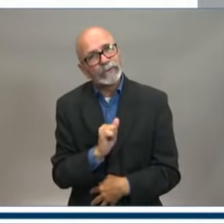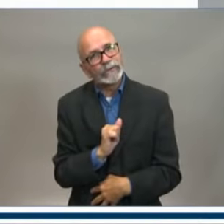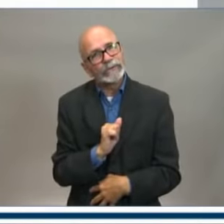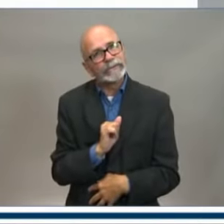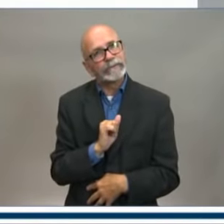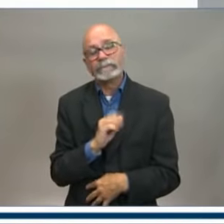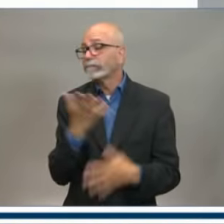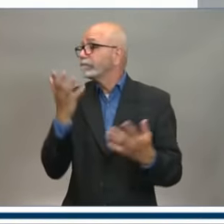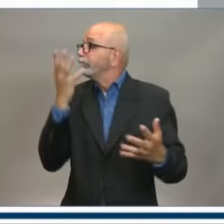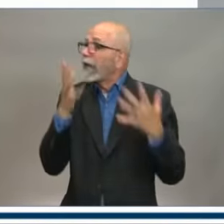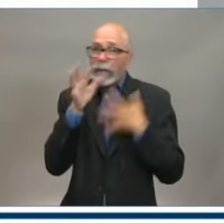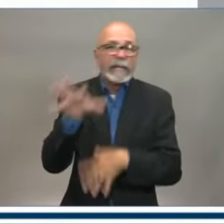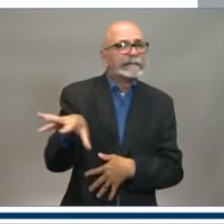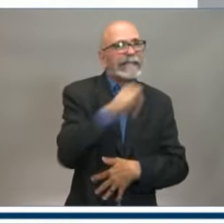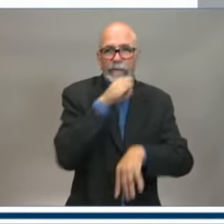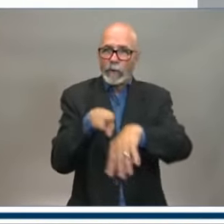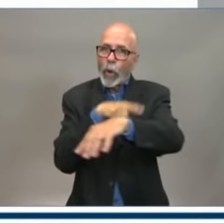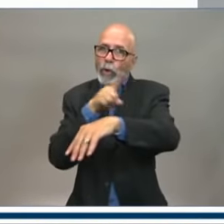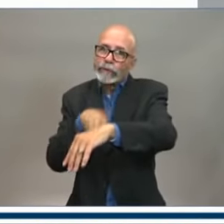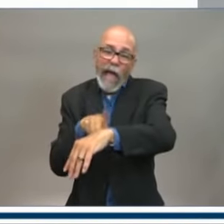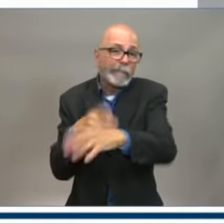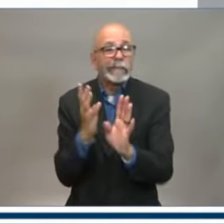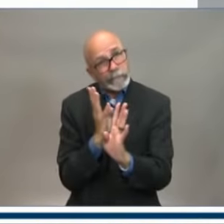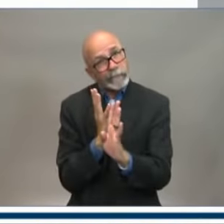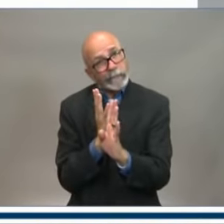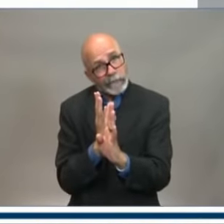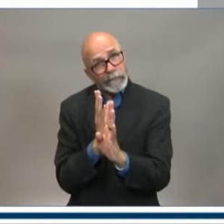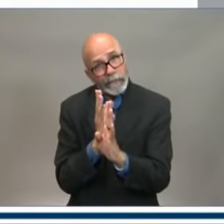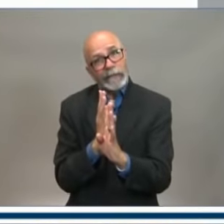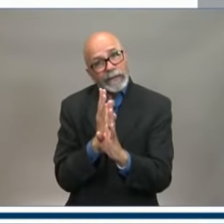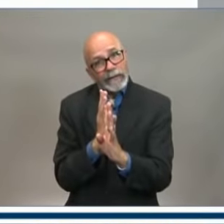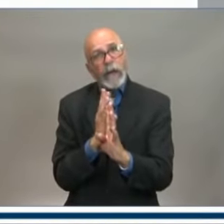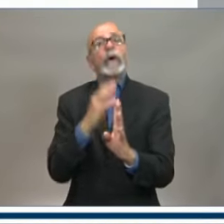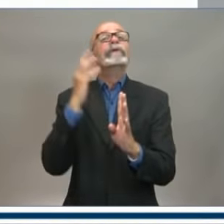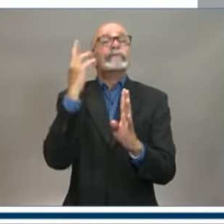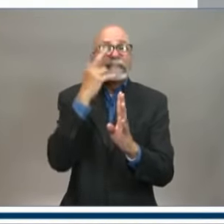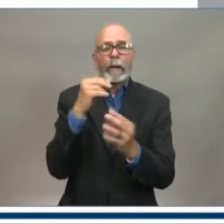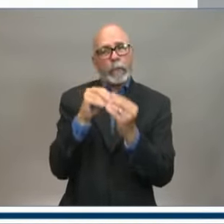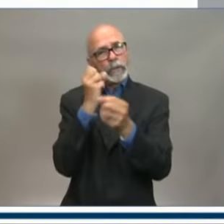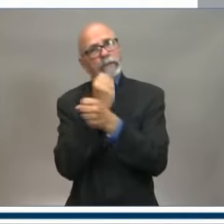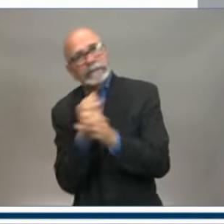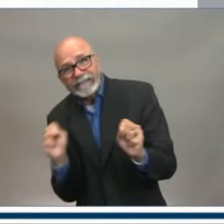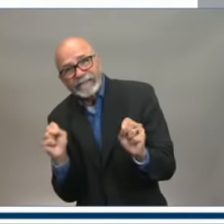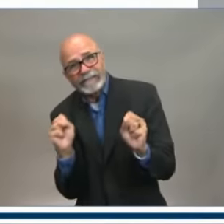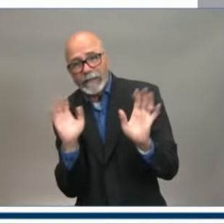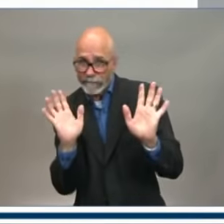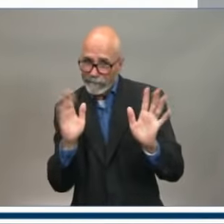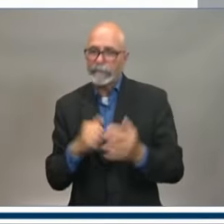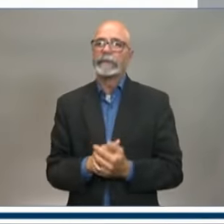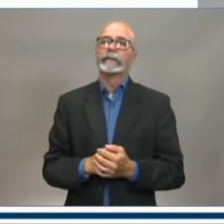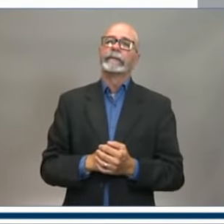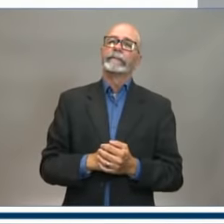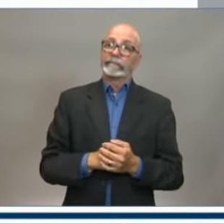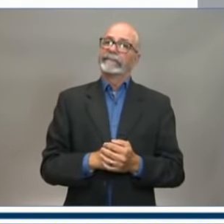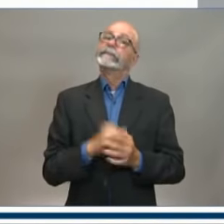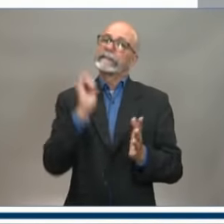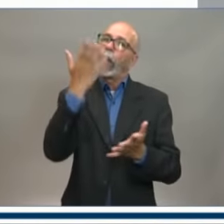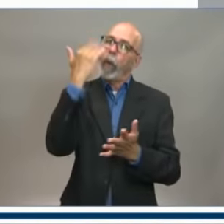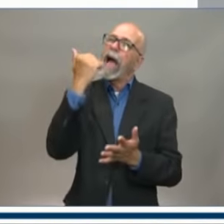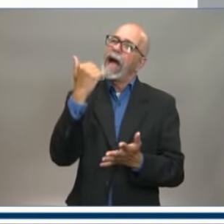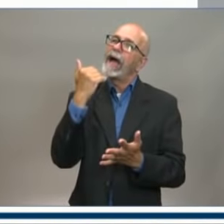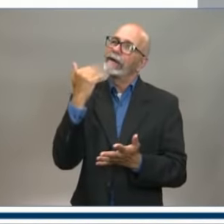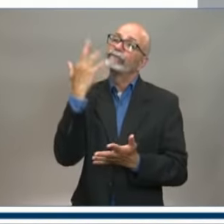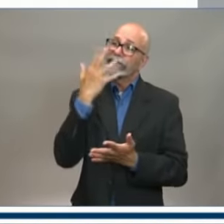just be a bit more patient as you're moving around, for instance, a store environment. But all this is in place to keep you safe and to keep your fellow